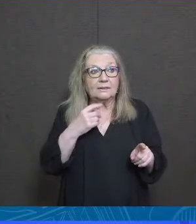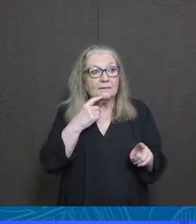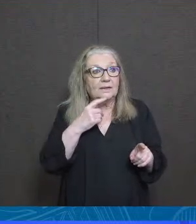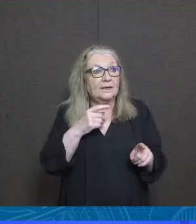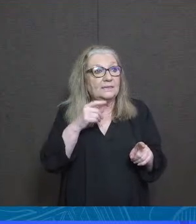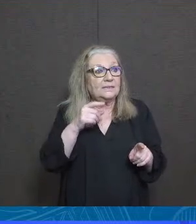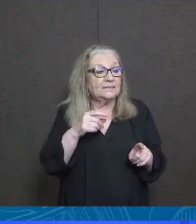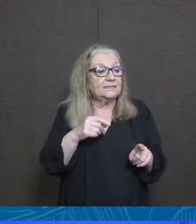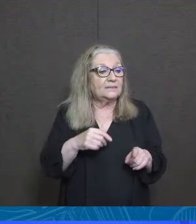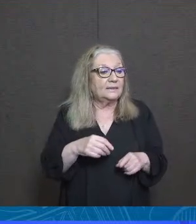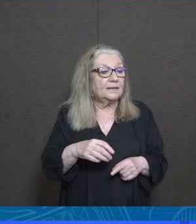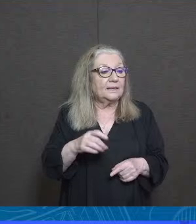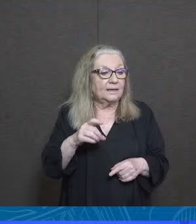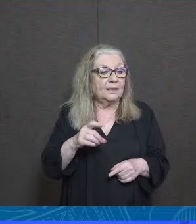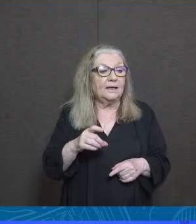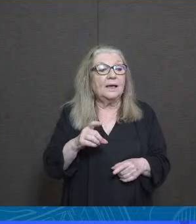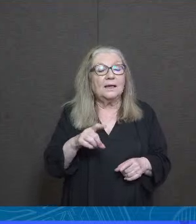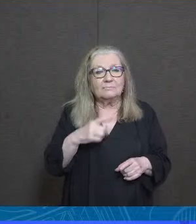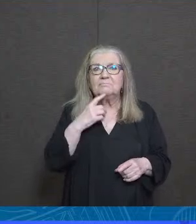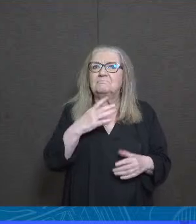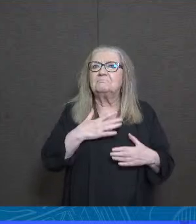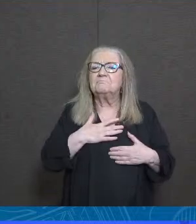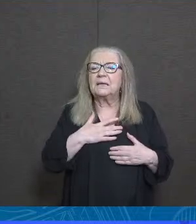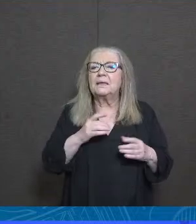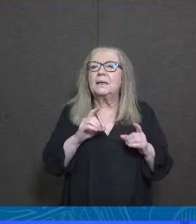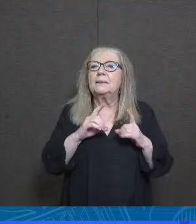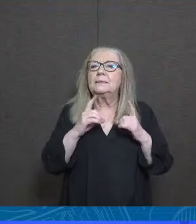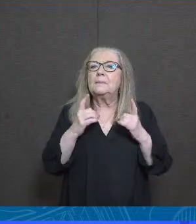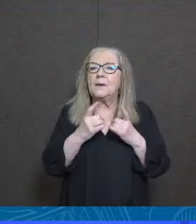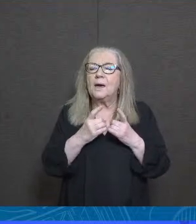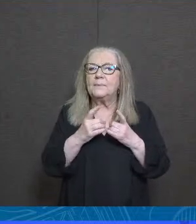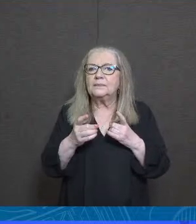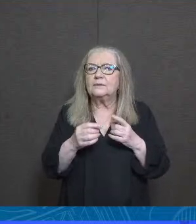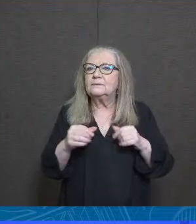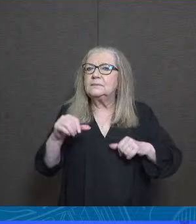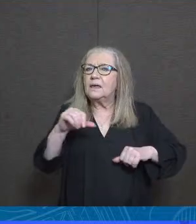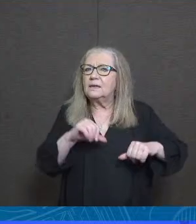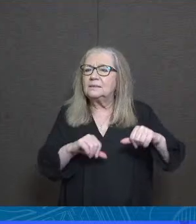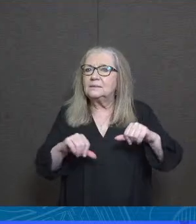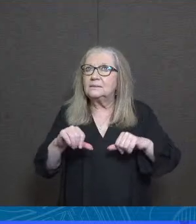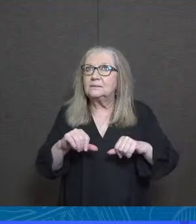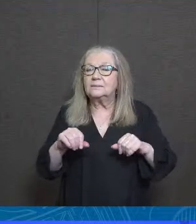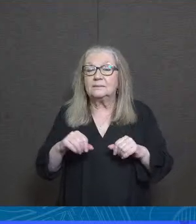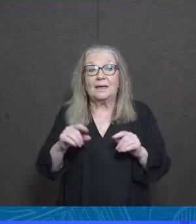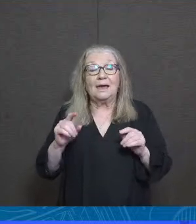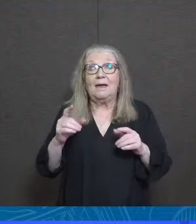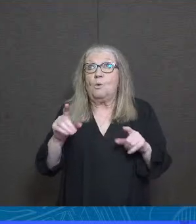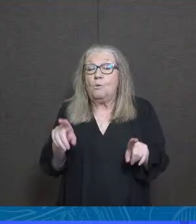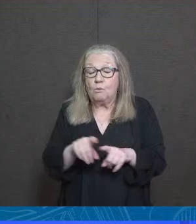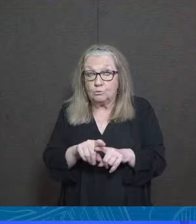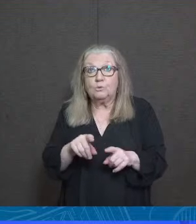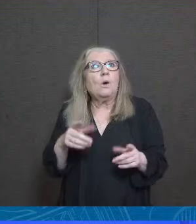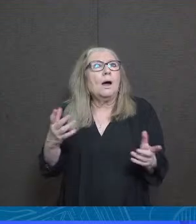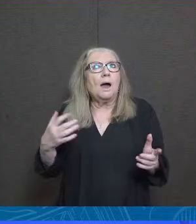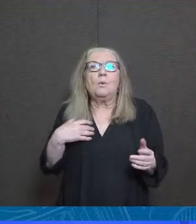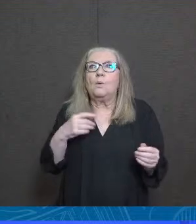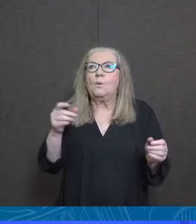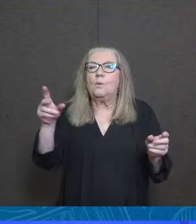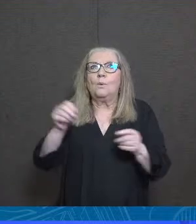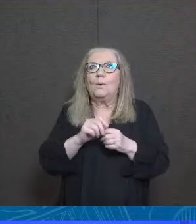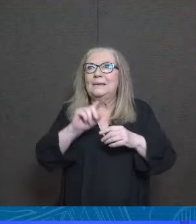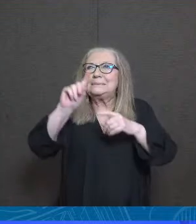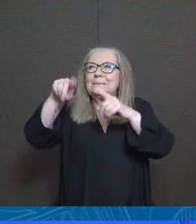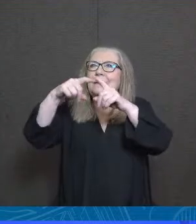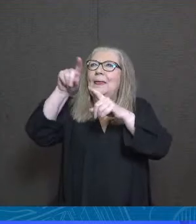DOST-AST has a project that uses satellite data to